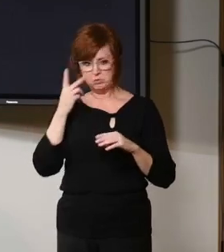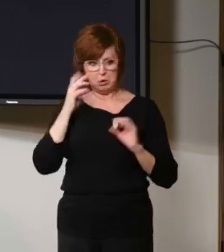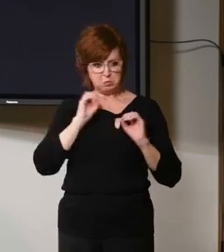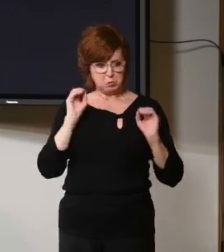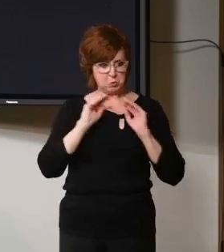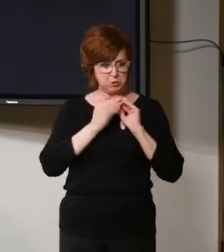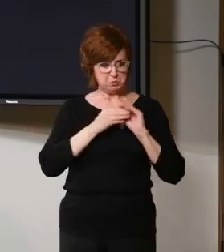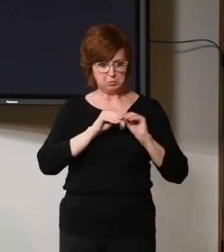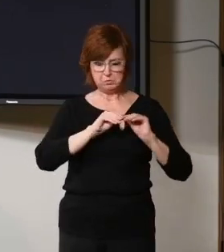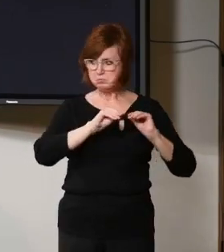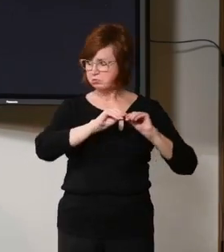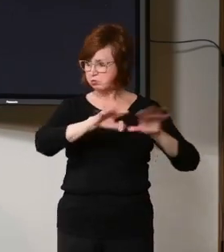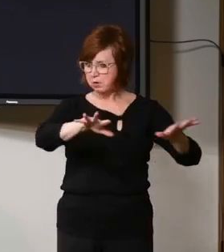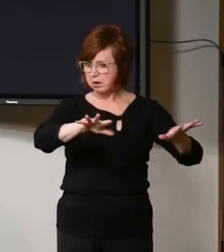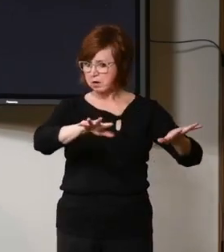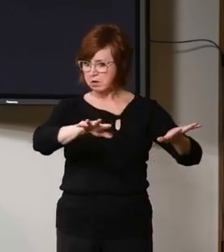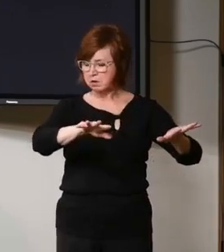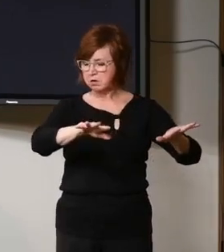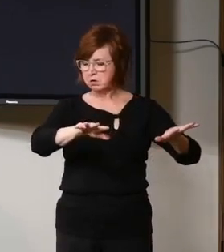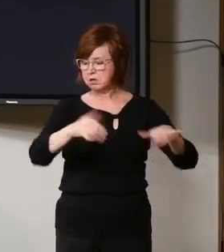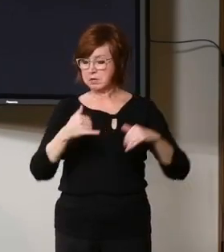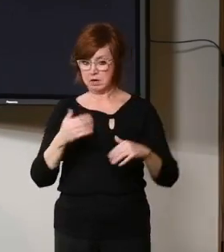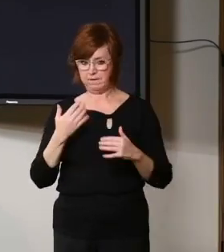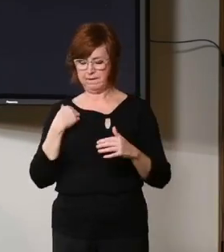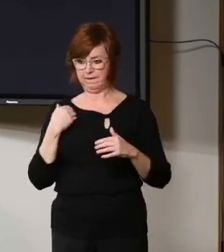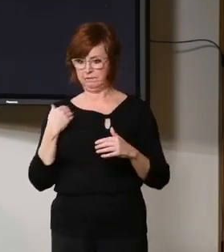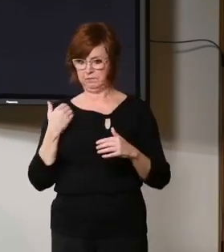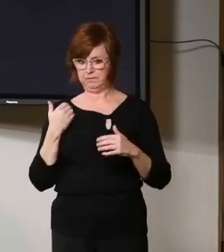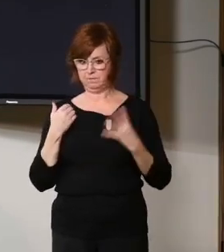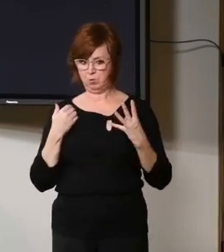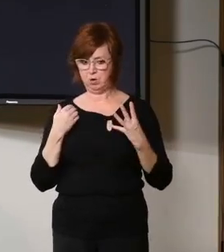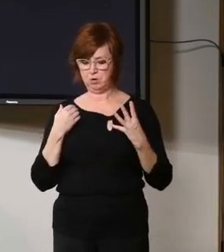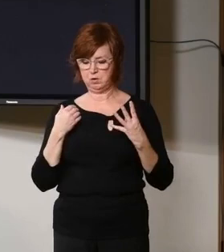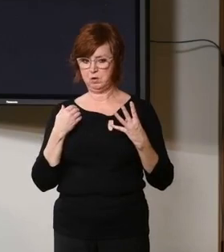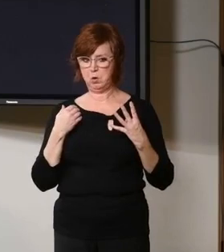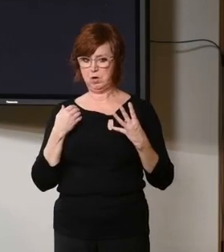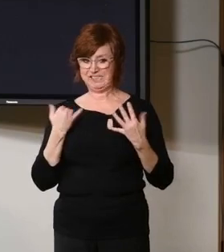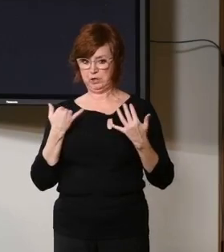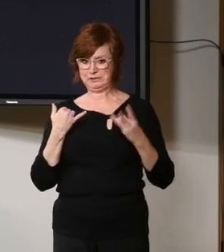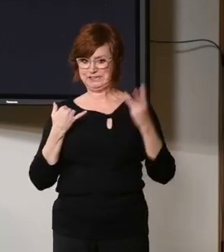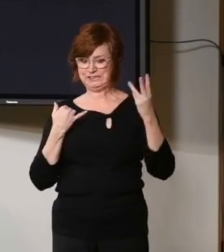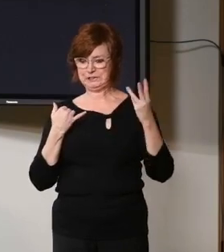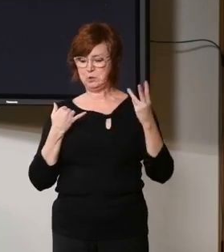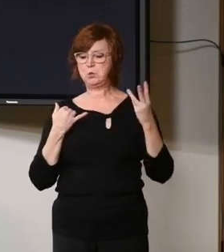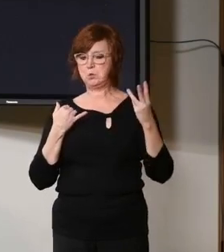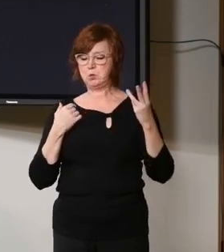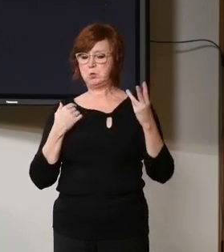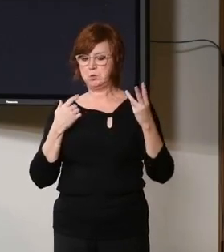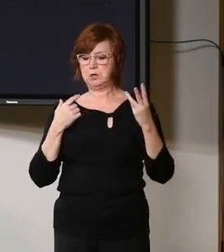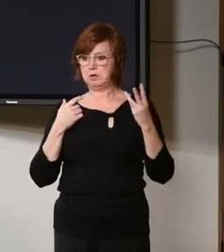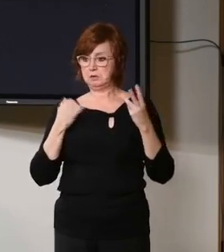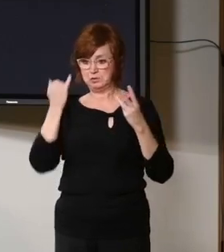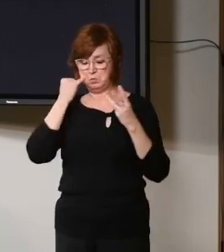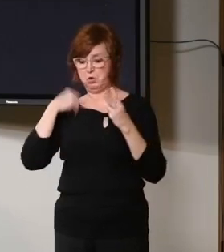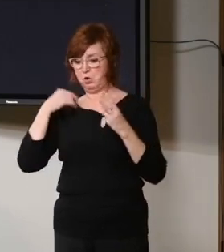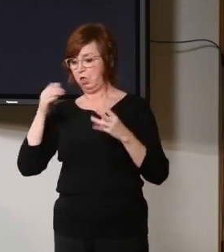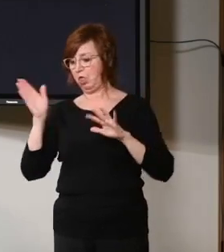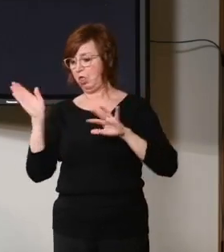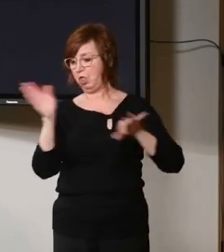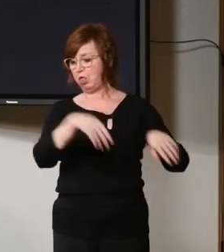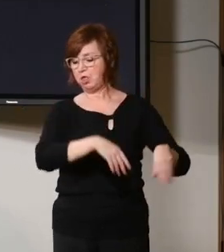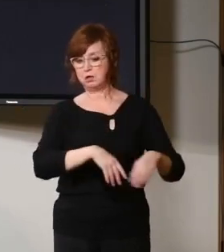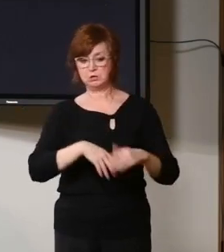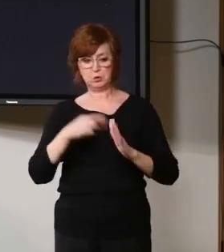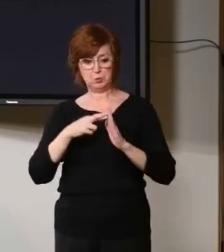we will see high levels of community transmission if we don't follow exactly the recommendations that are laid out.